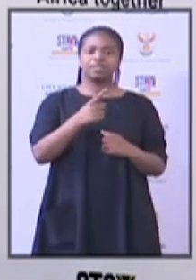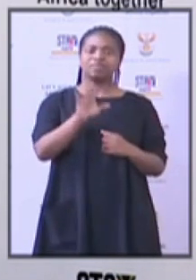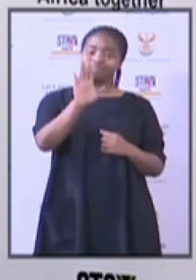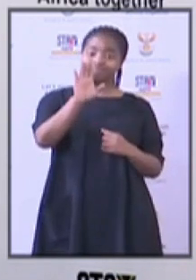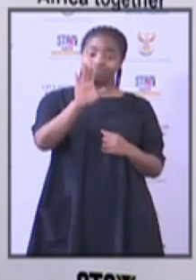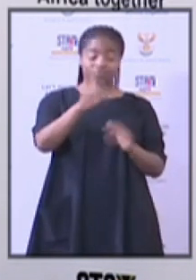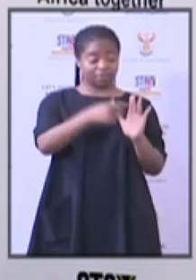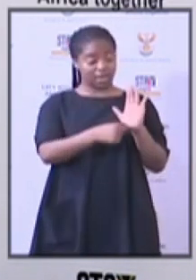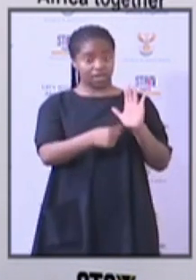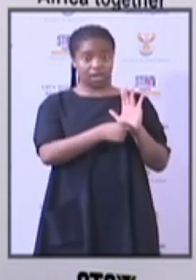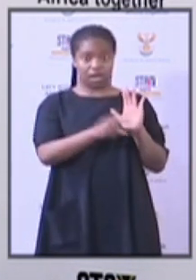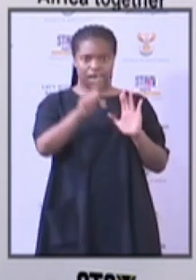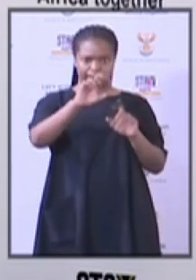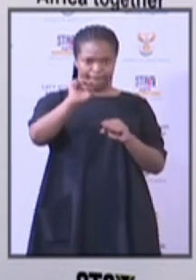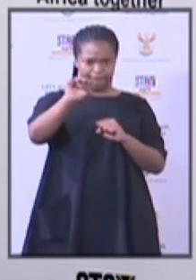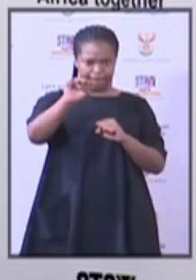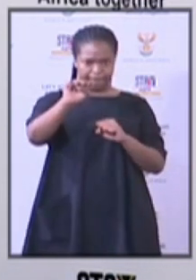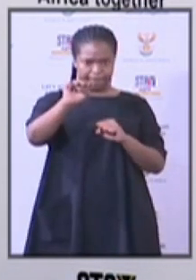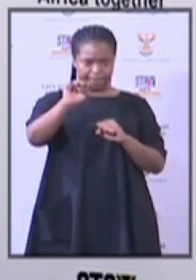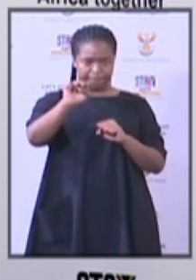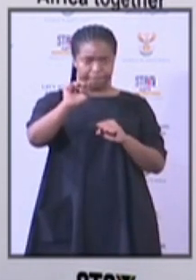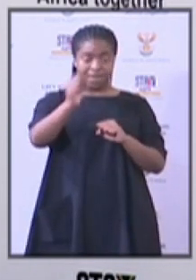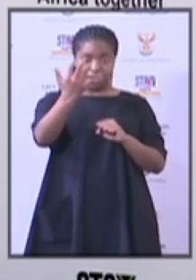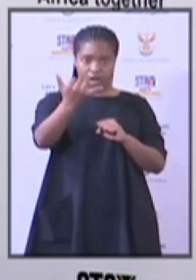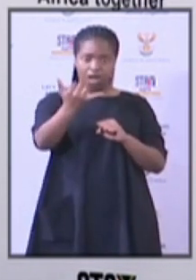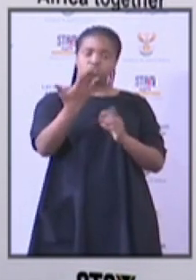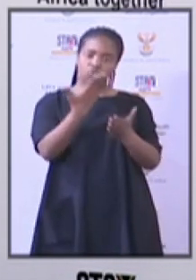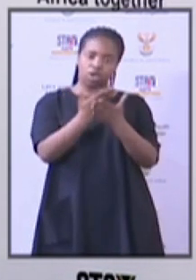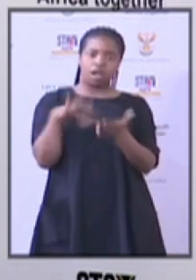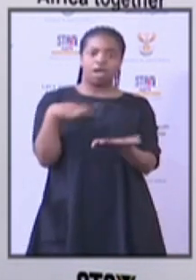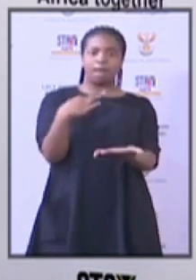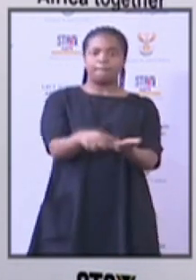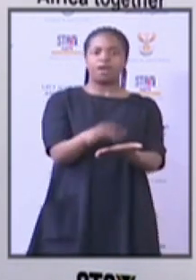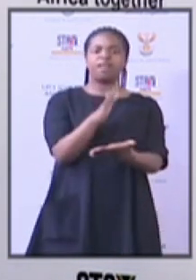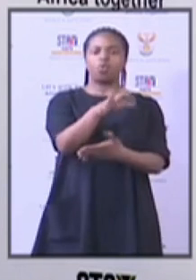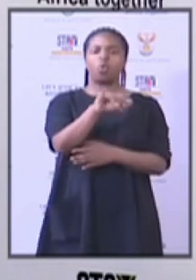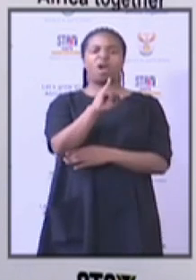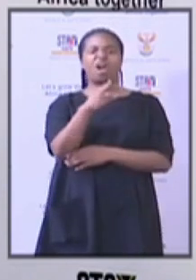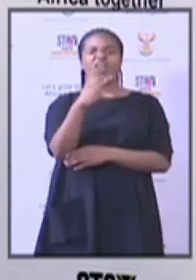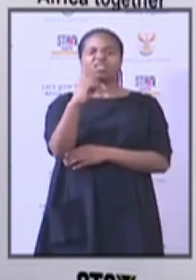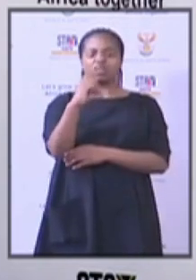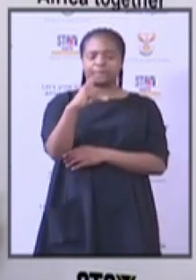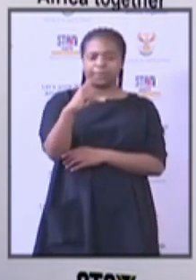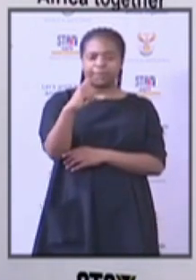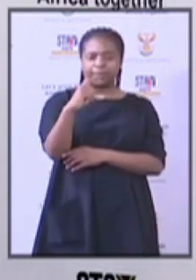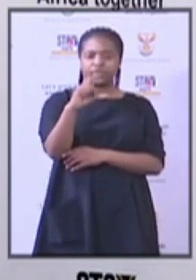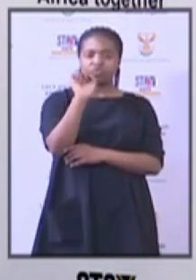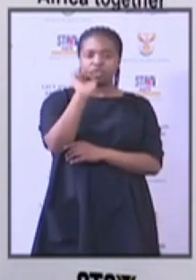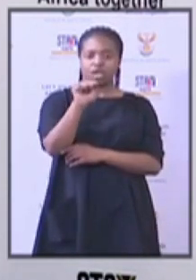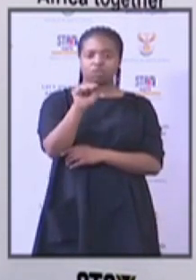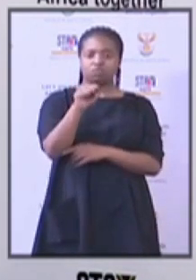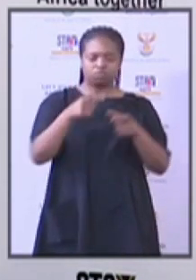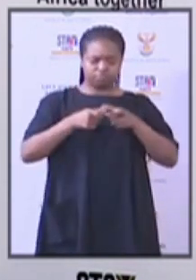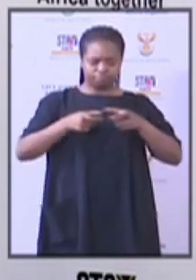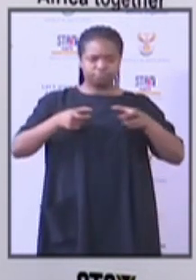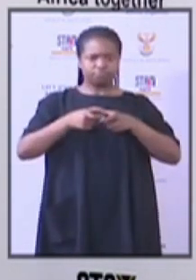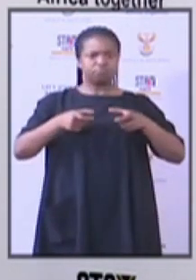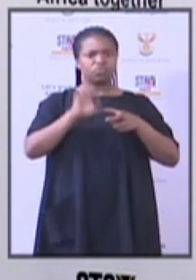these expired TRCs are now eligible to apply for smart IDs. Those are the ones I